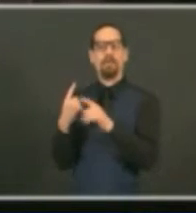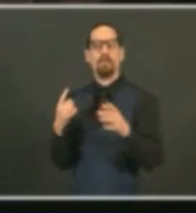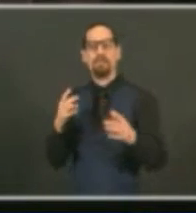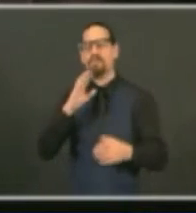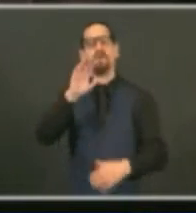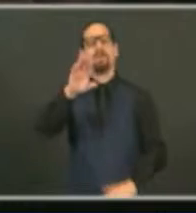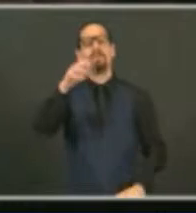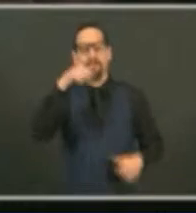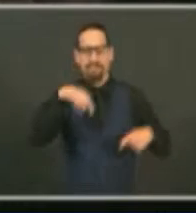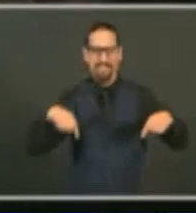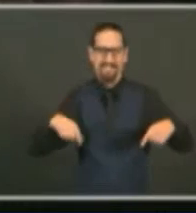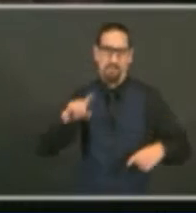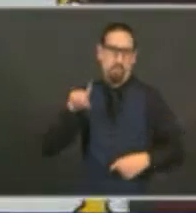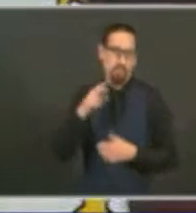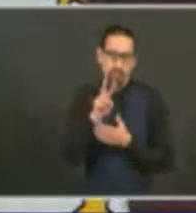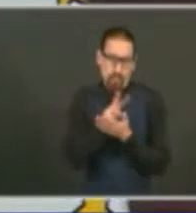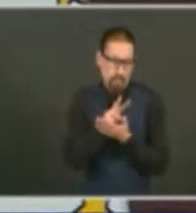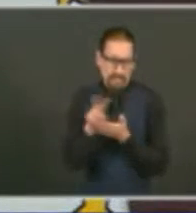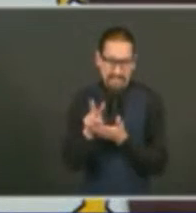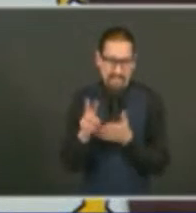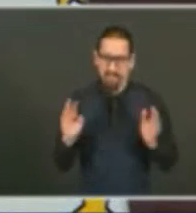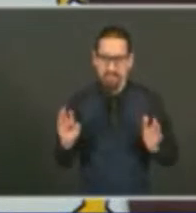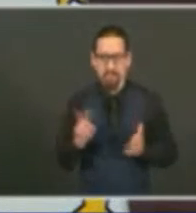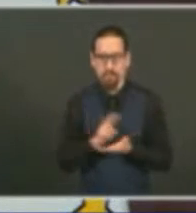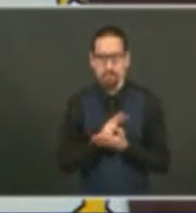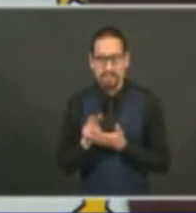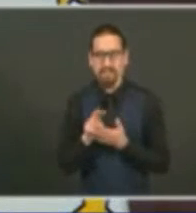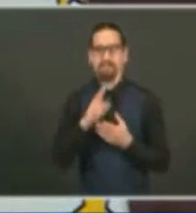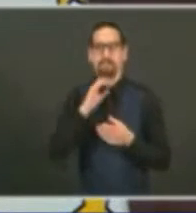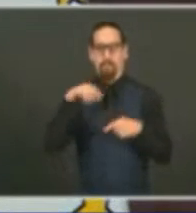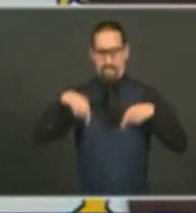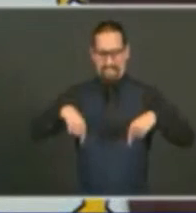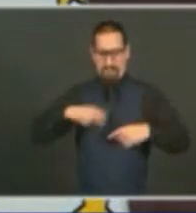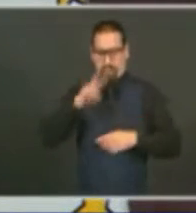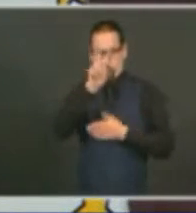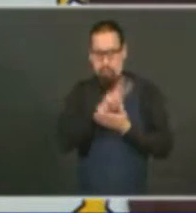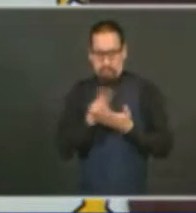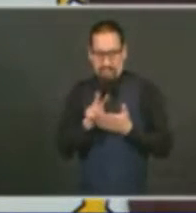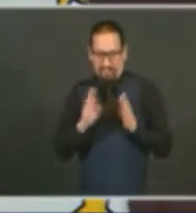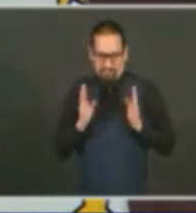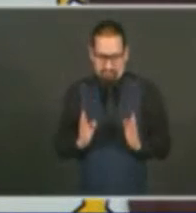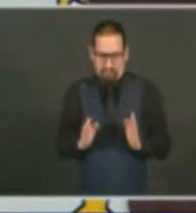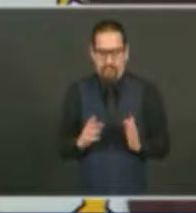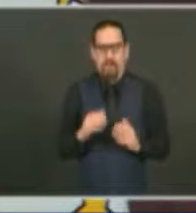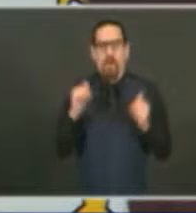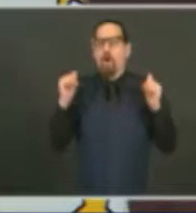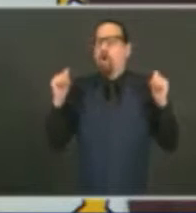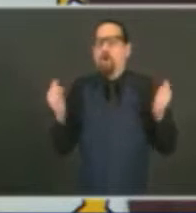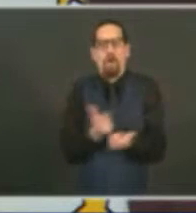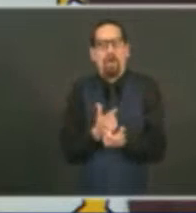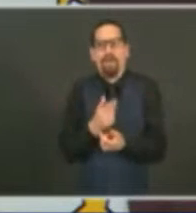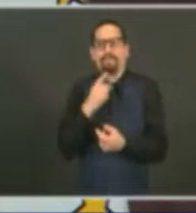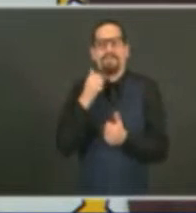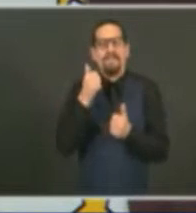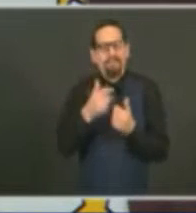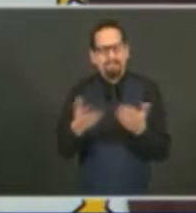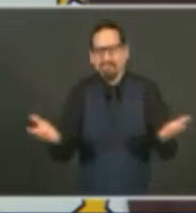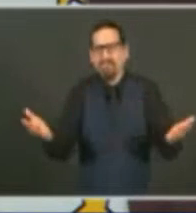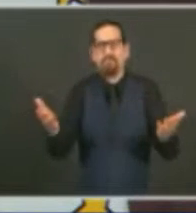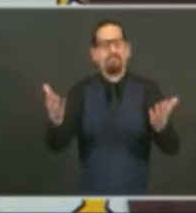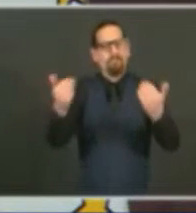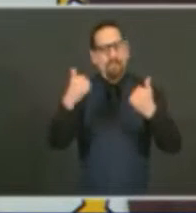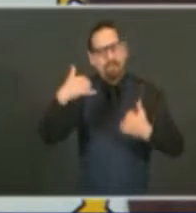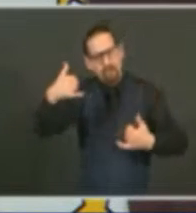a limited number of funerals and weddings in a 2-week period. And every one of them is invited to call us, and it's in the